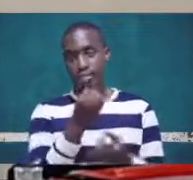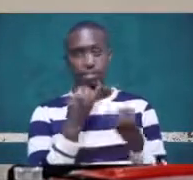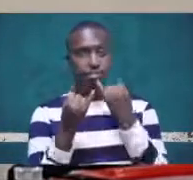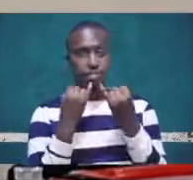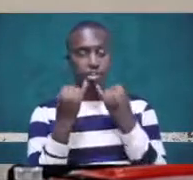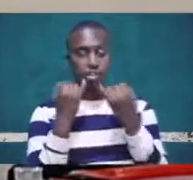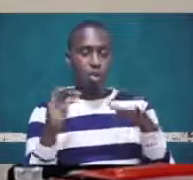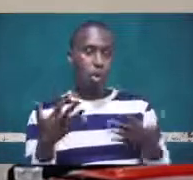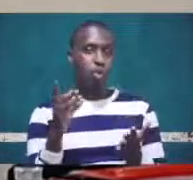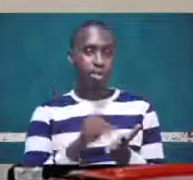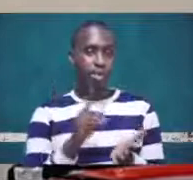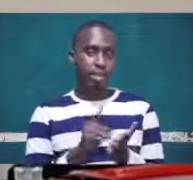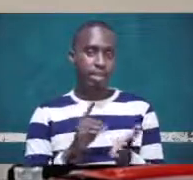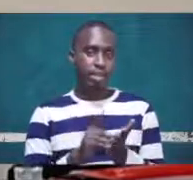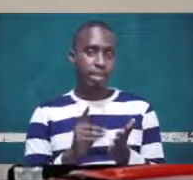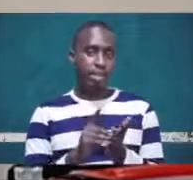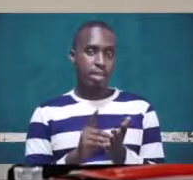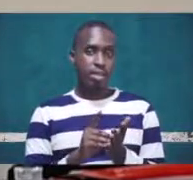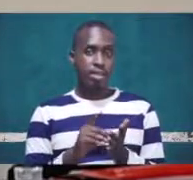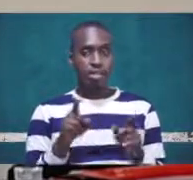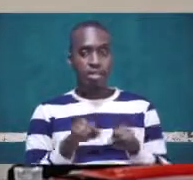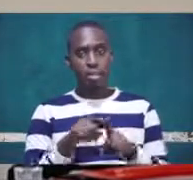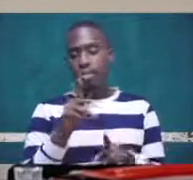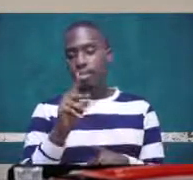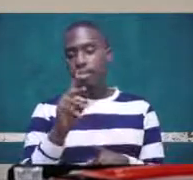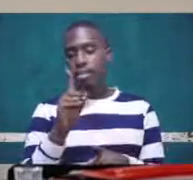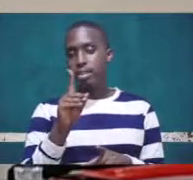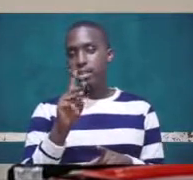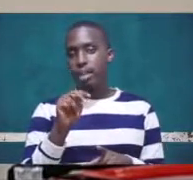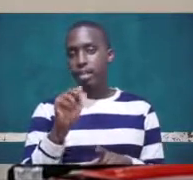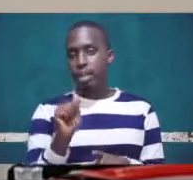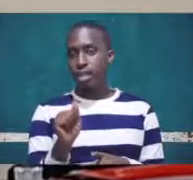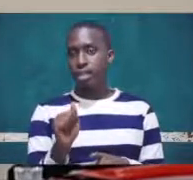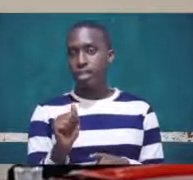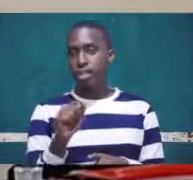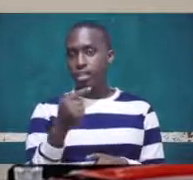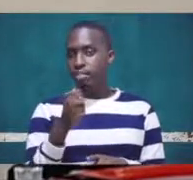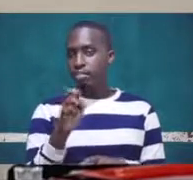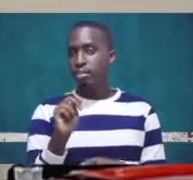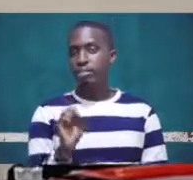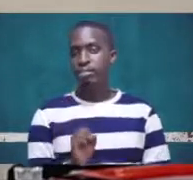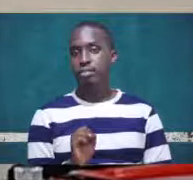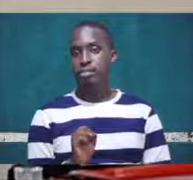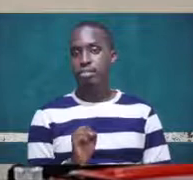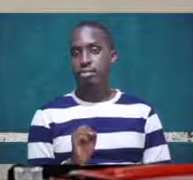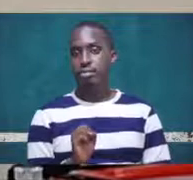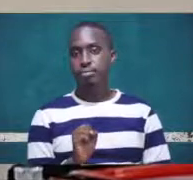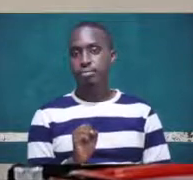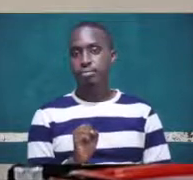or data, the cistron, the other section of the DNA, the gene,